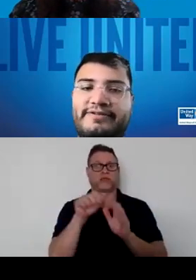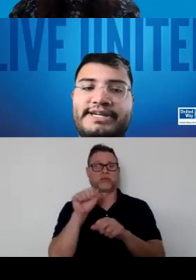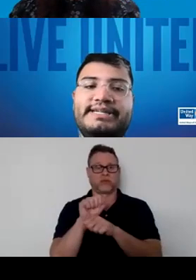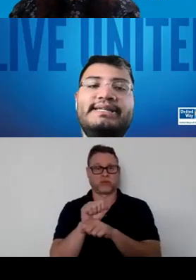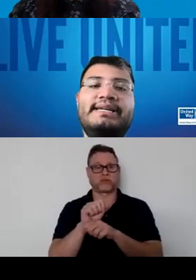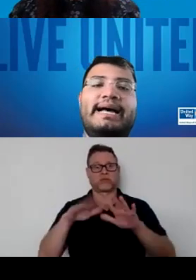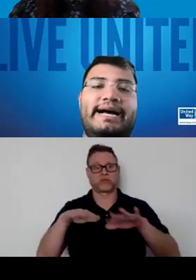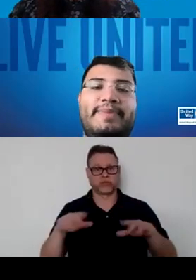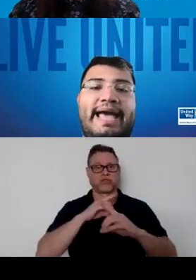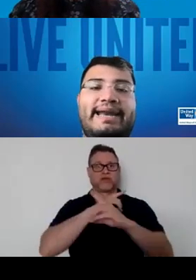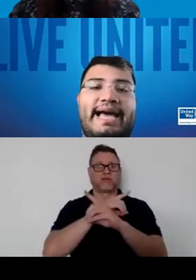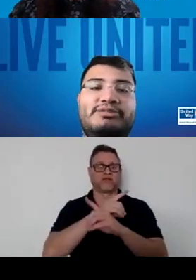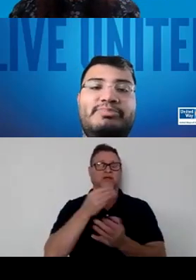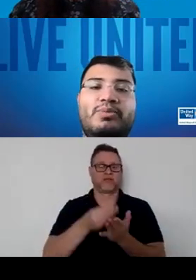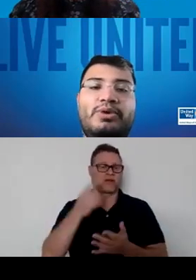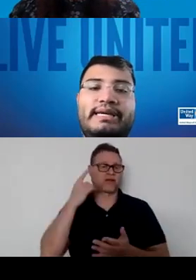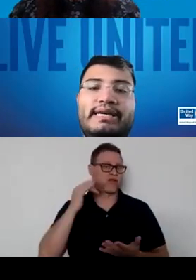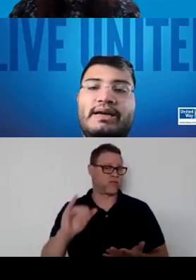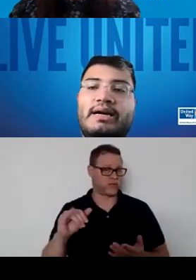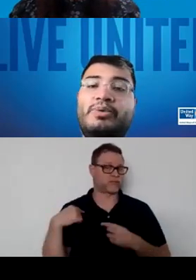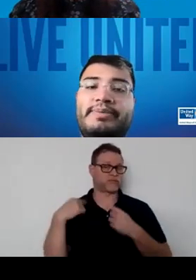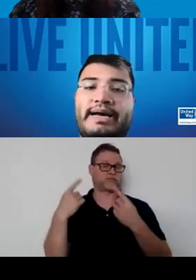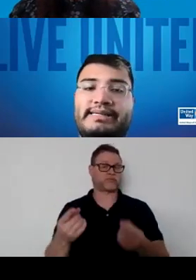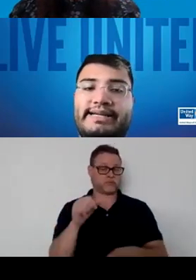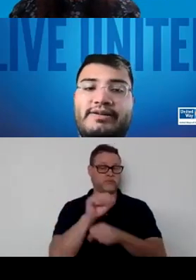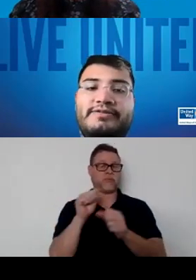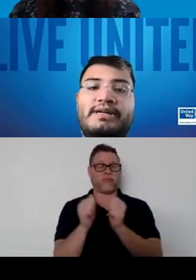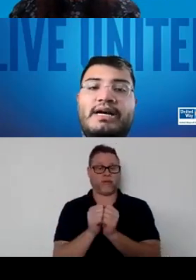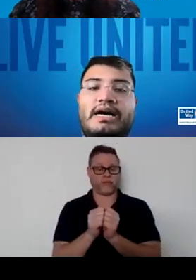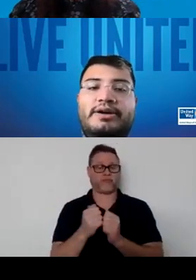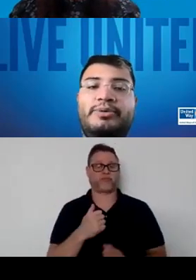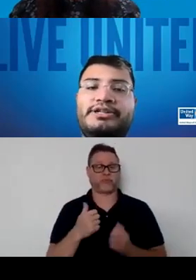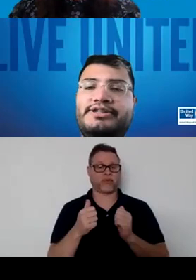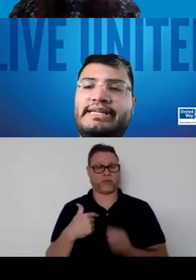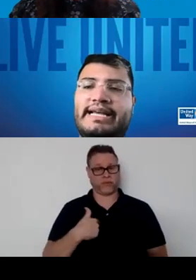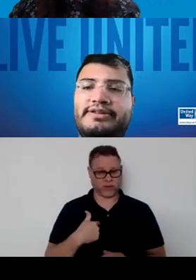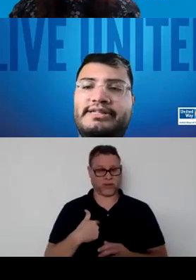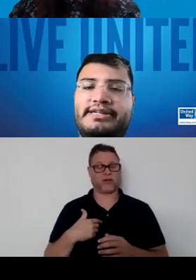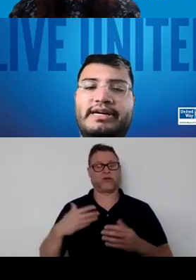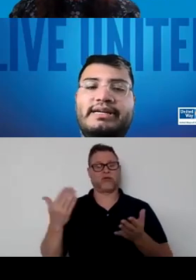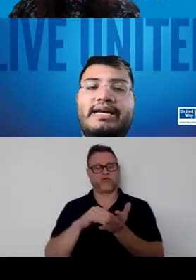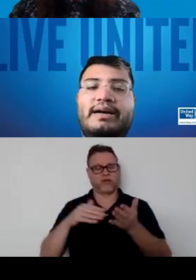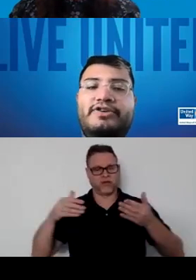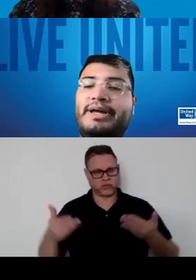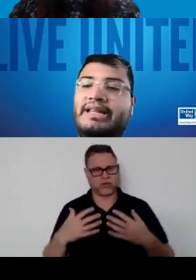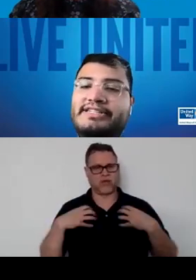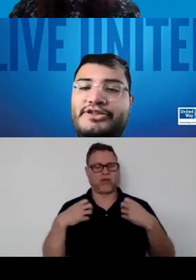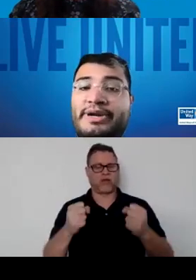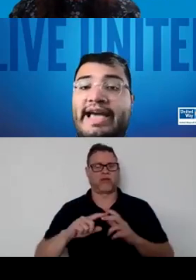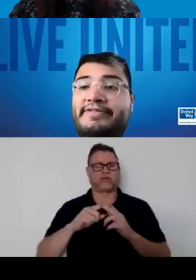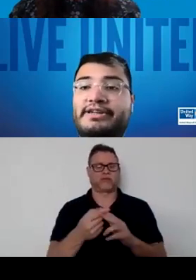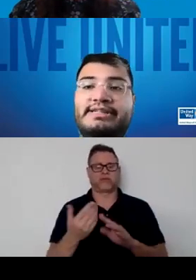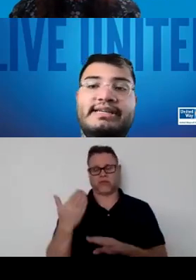Fund of California, and has been working with myself on reintroducing Healthy Start for about the